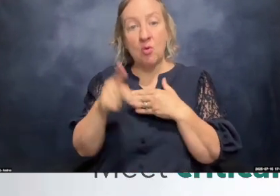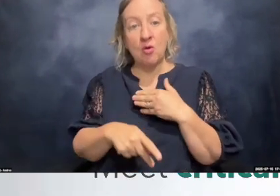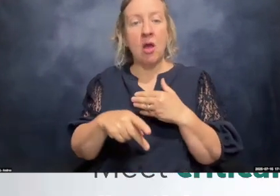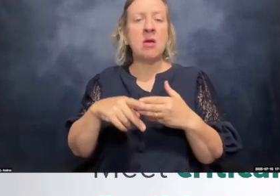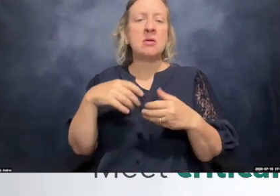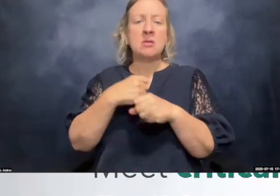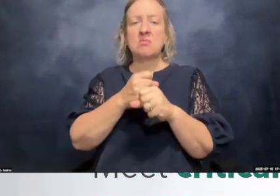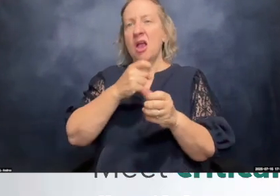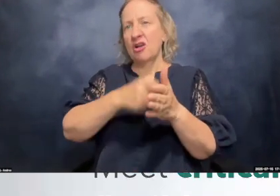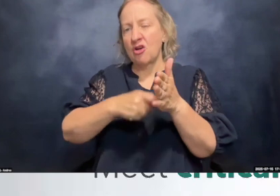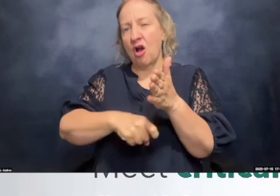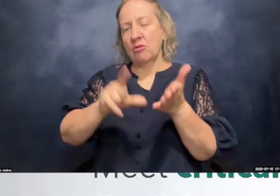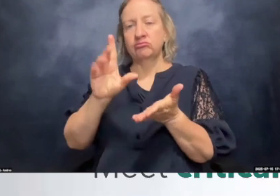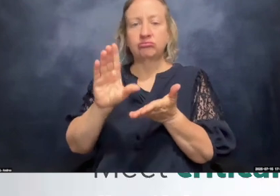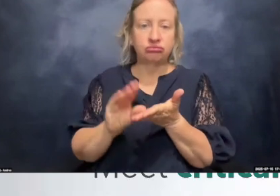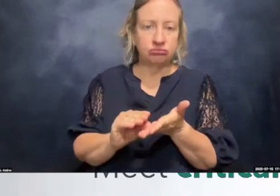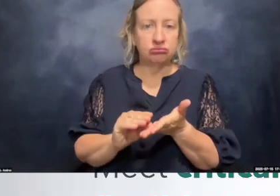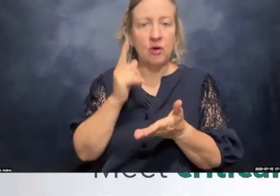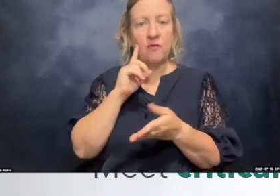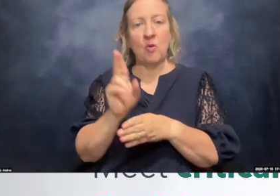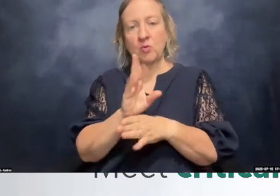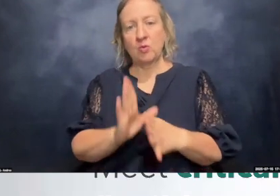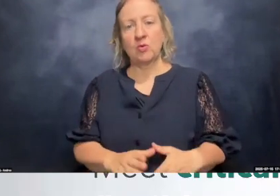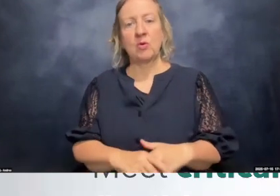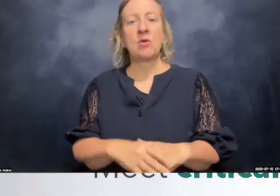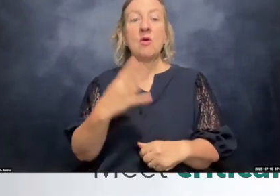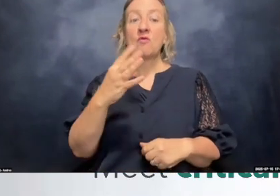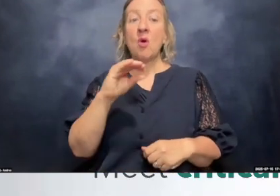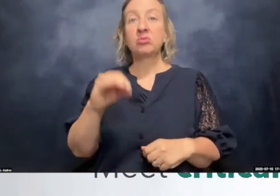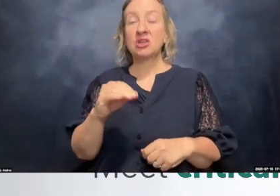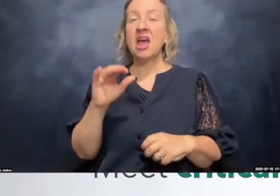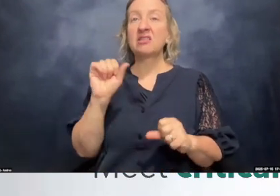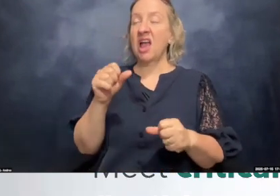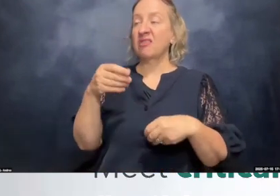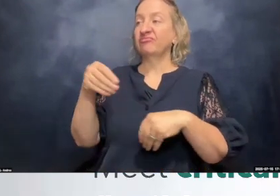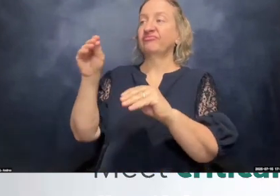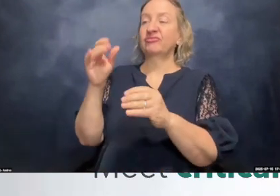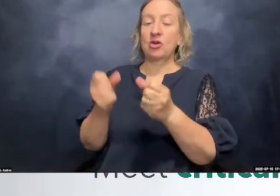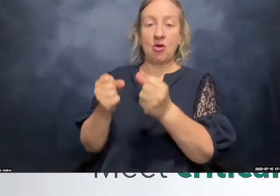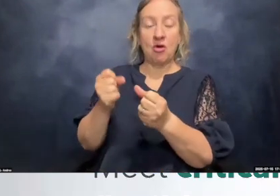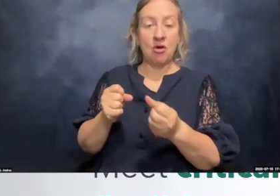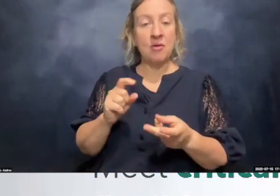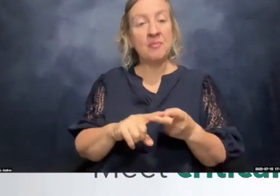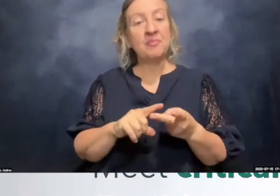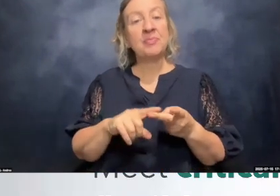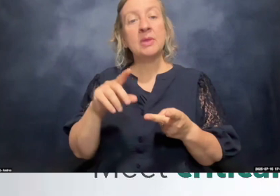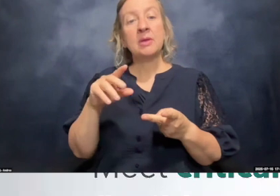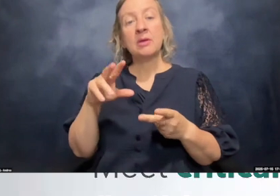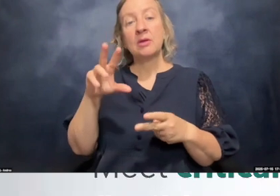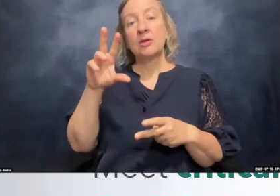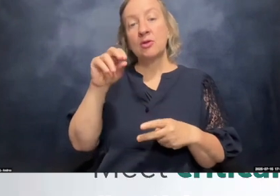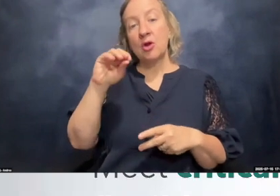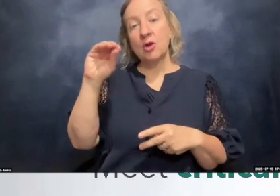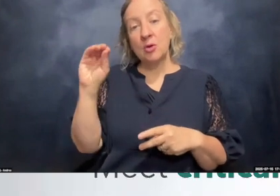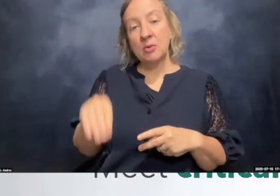users. Roughly 4% of users got rid of a personal vehicle, 30% suppressed the purchase of a